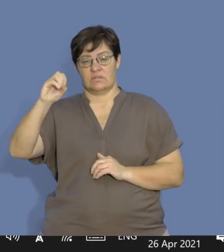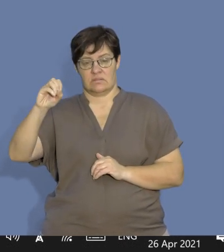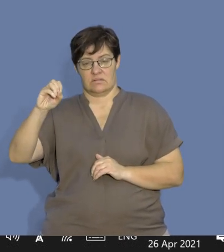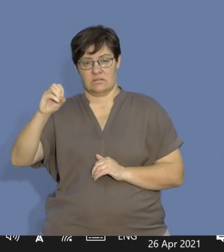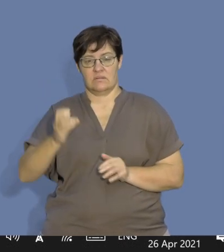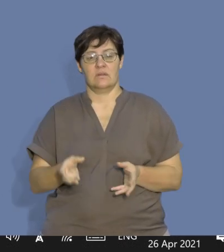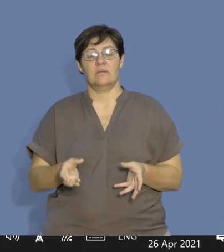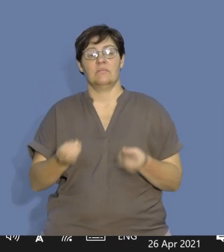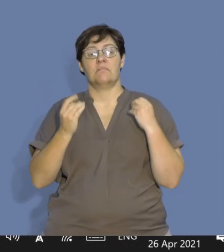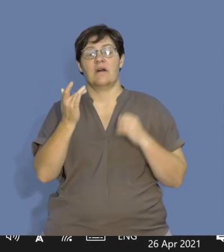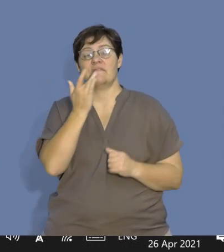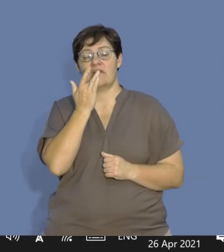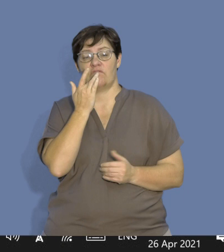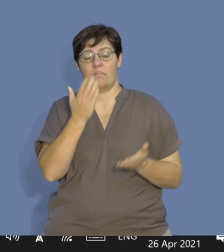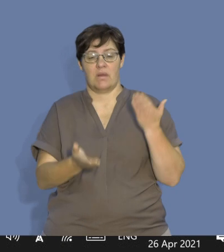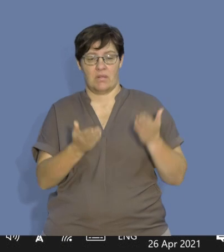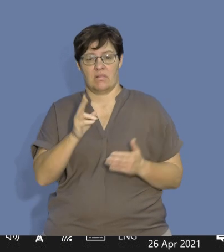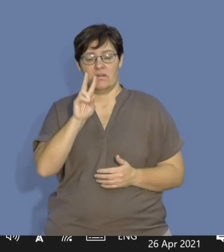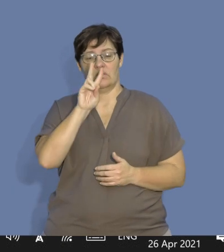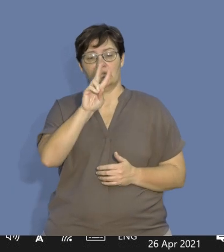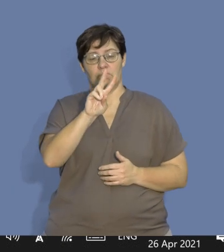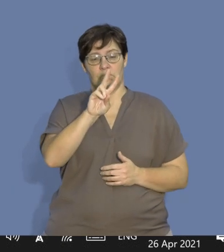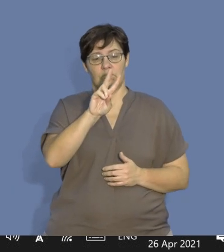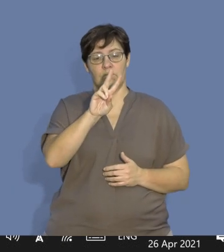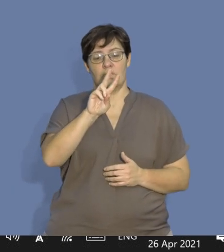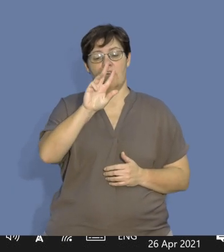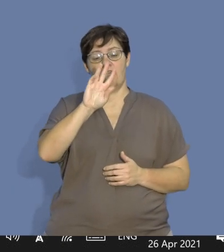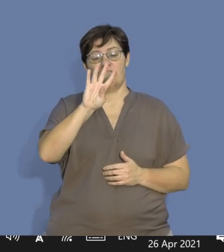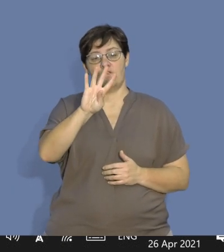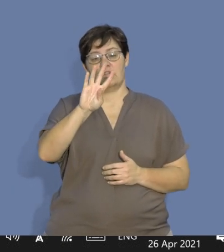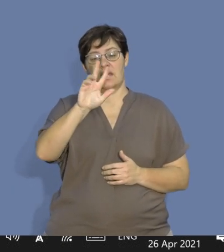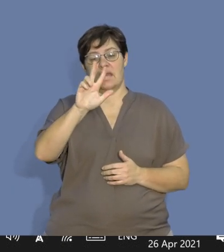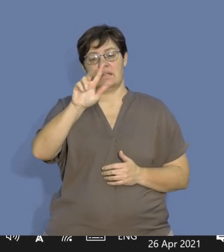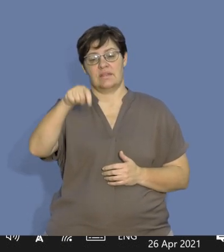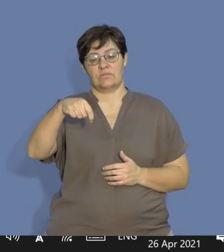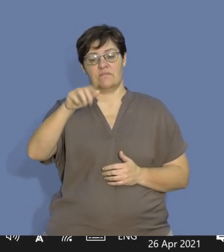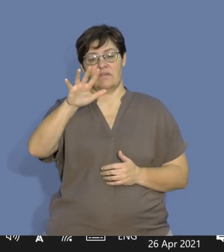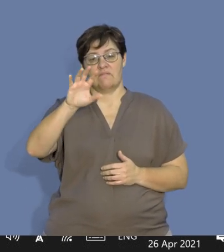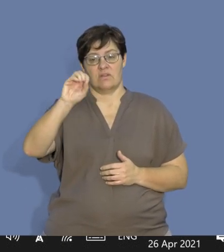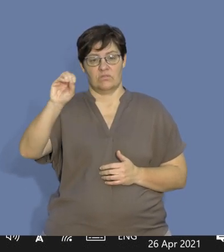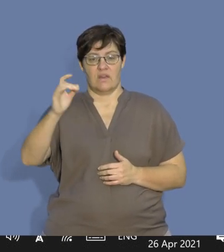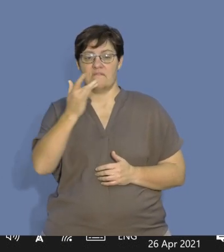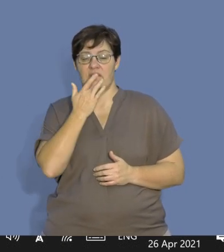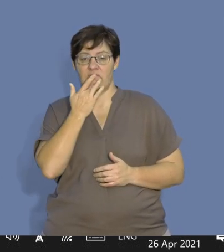450,000. Right, and that gives me a favorable balance of